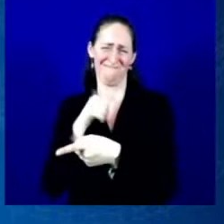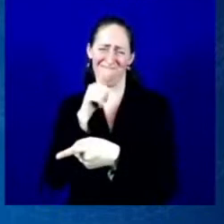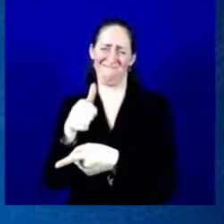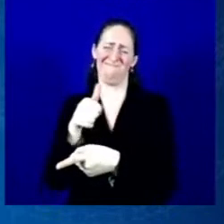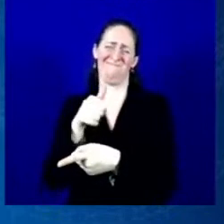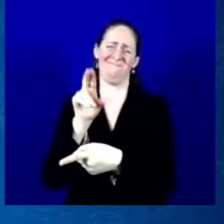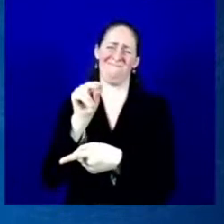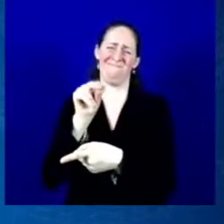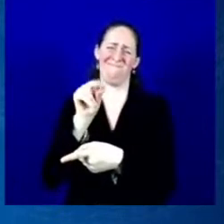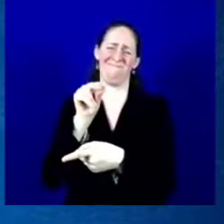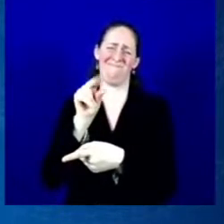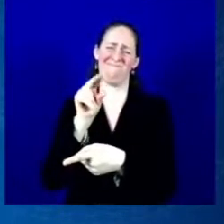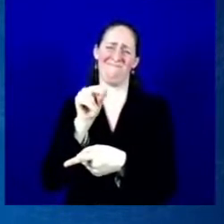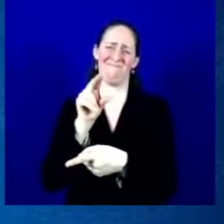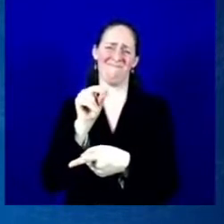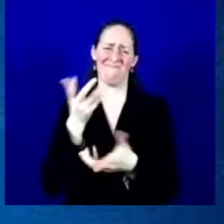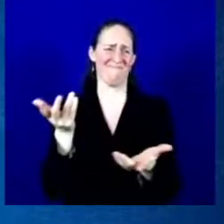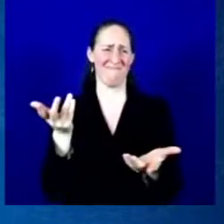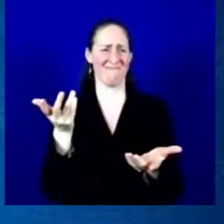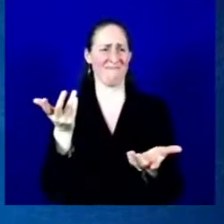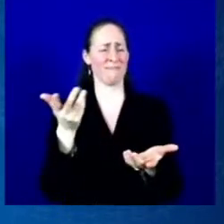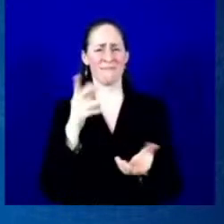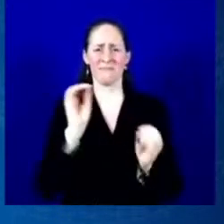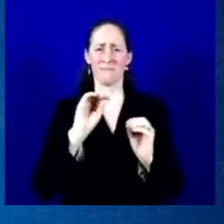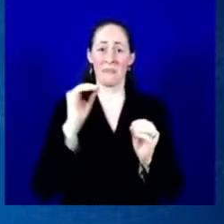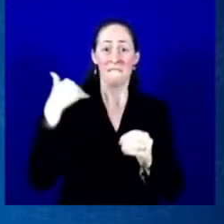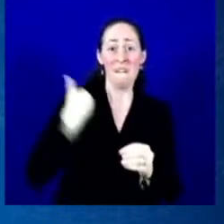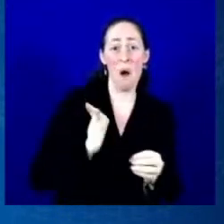No fault of their own, these people are in this position.